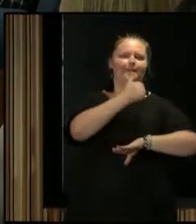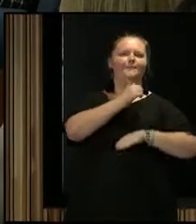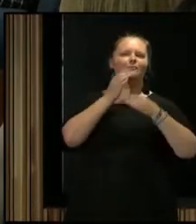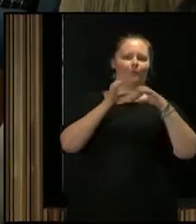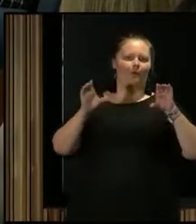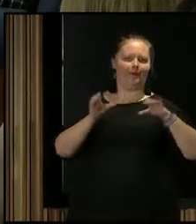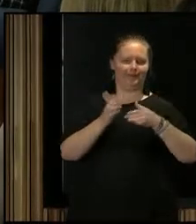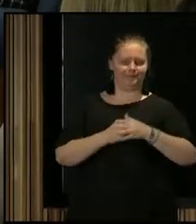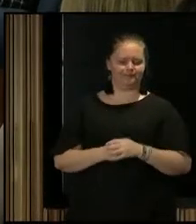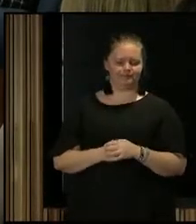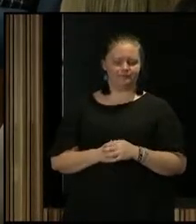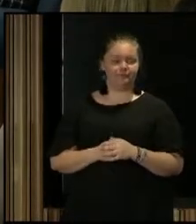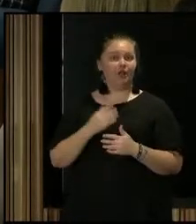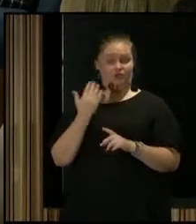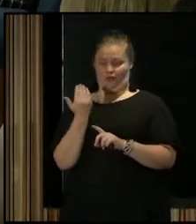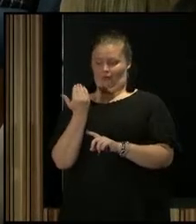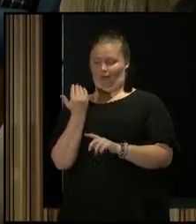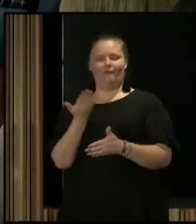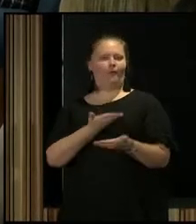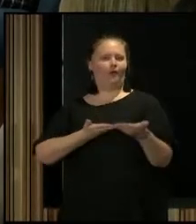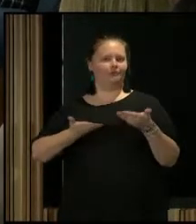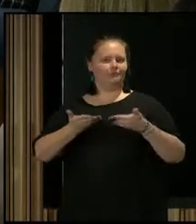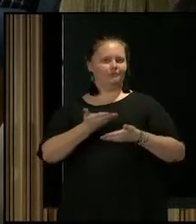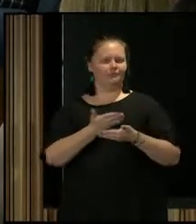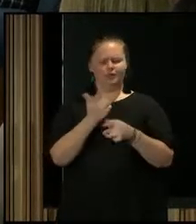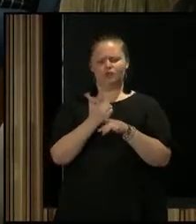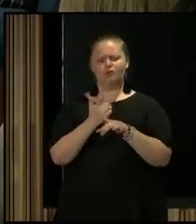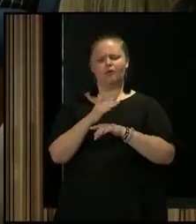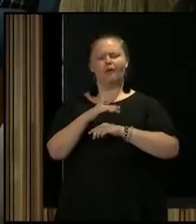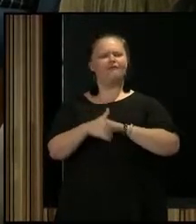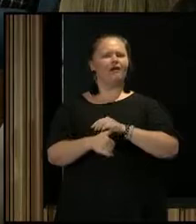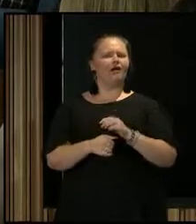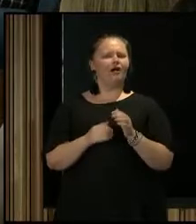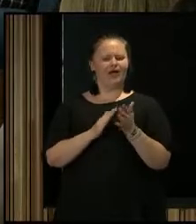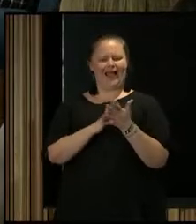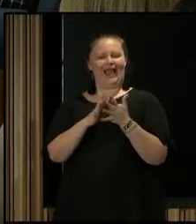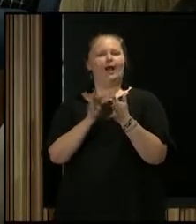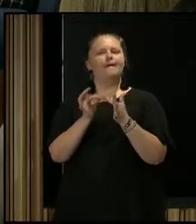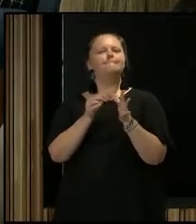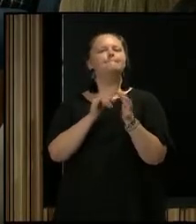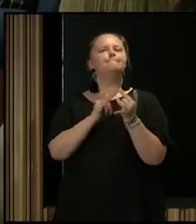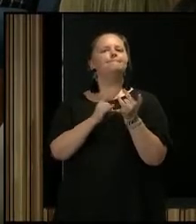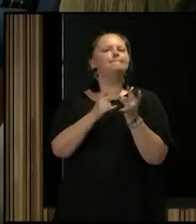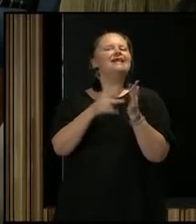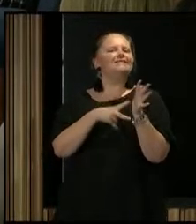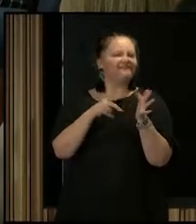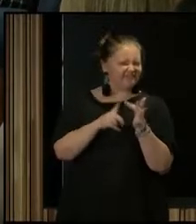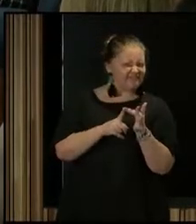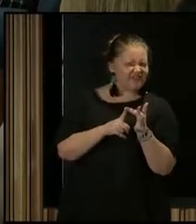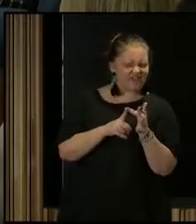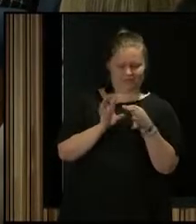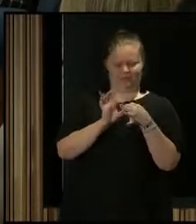we spoke before this event, you talked a lot about how passive engagement with music has become. You